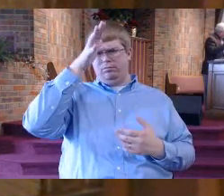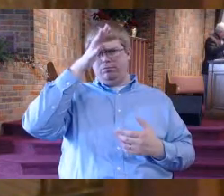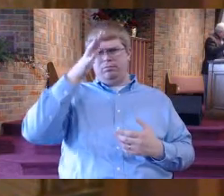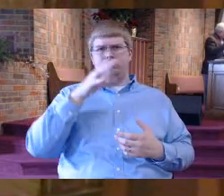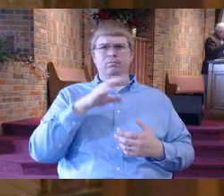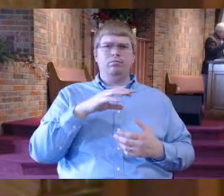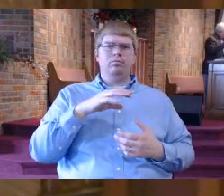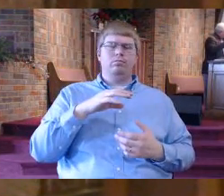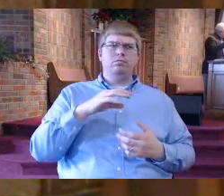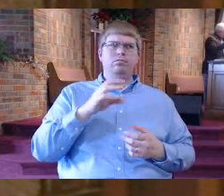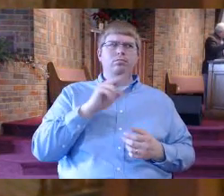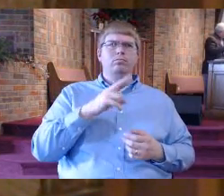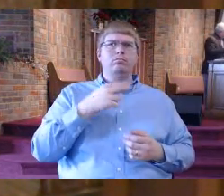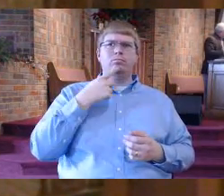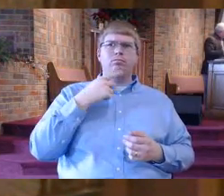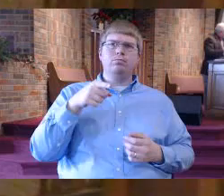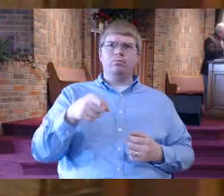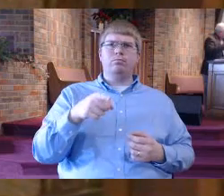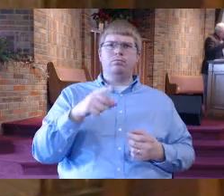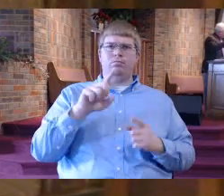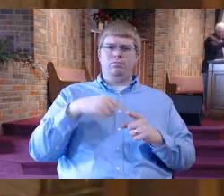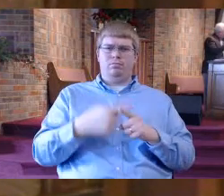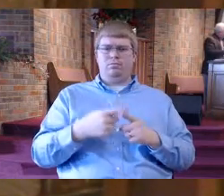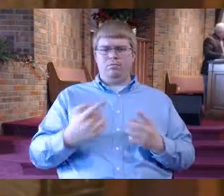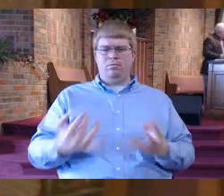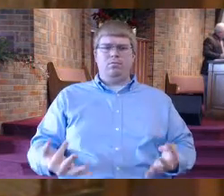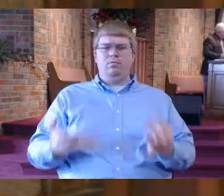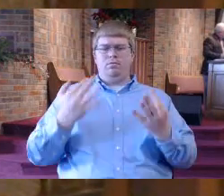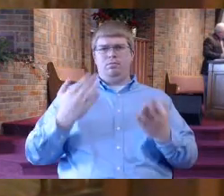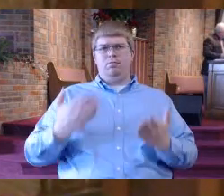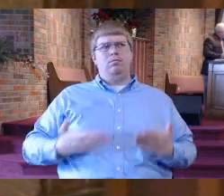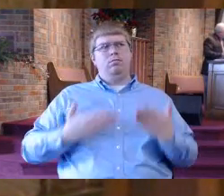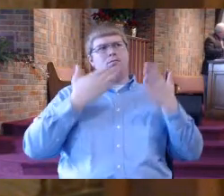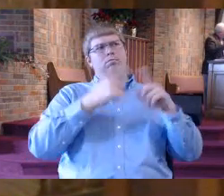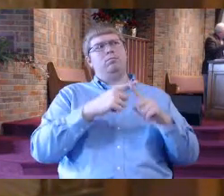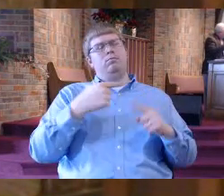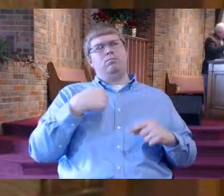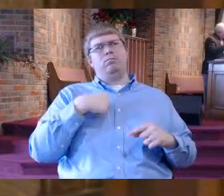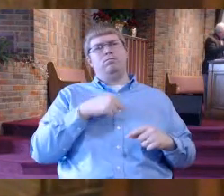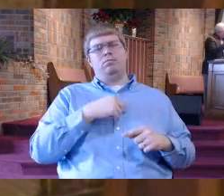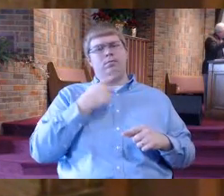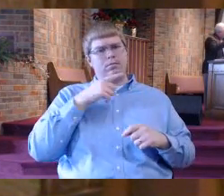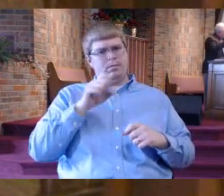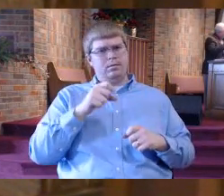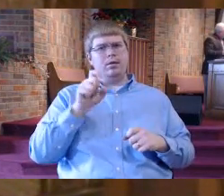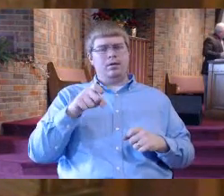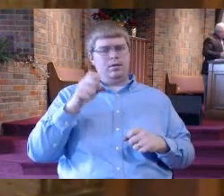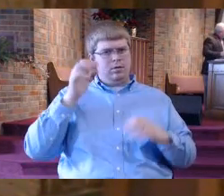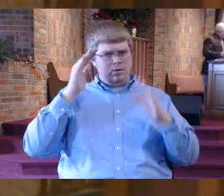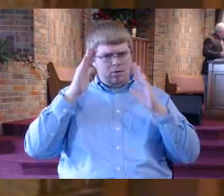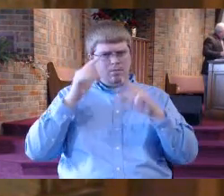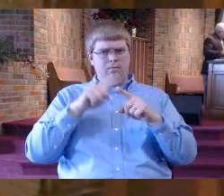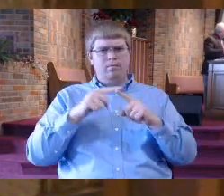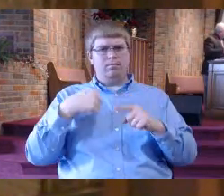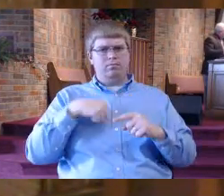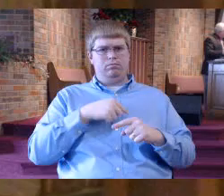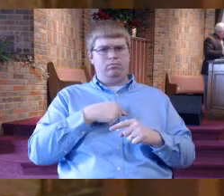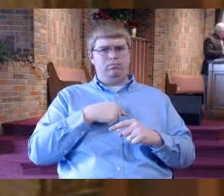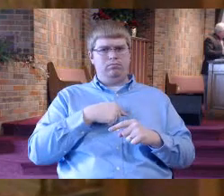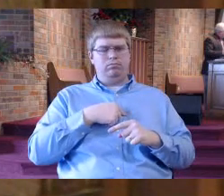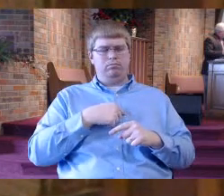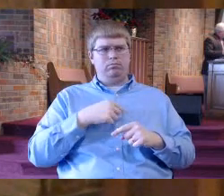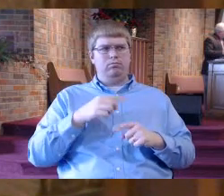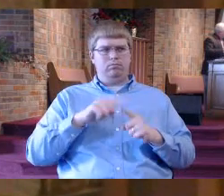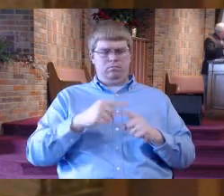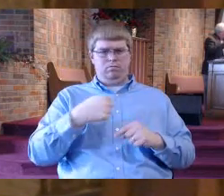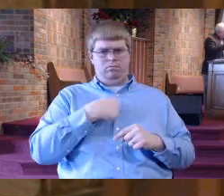them out of the land of Egypt concerning burnt offerings. But this is what I commanded them, saying, obey my voice, and I will be your God, and you shall be